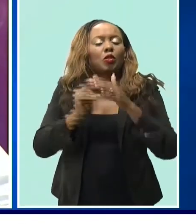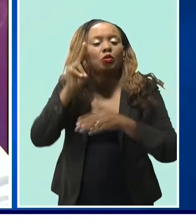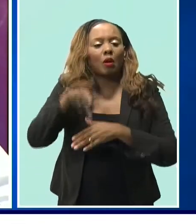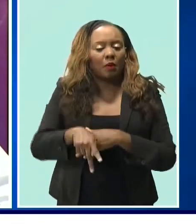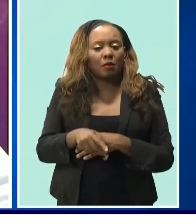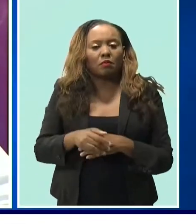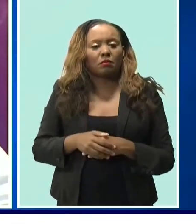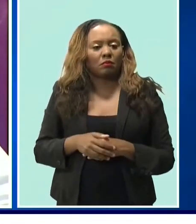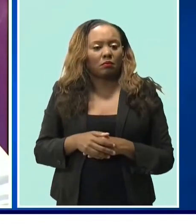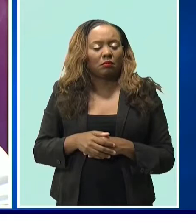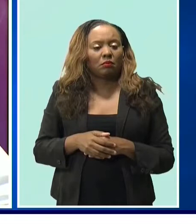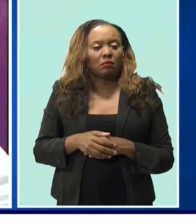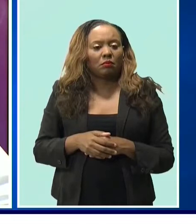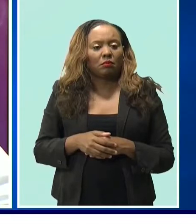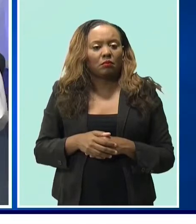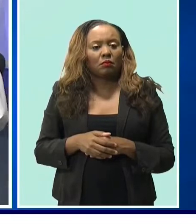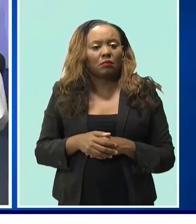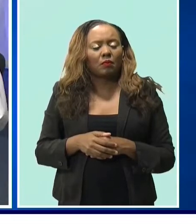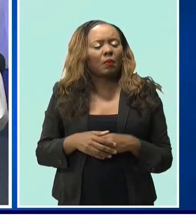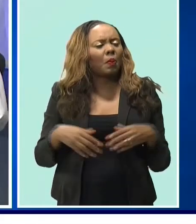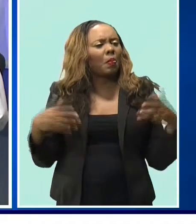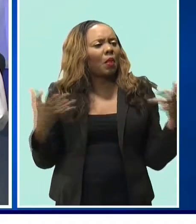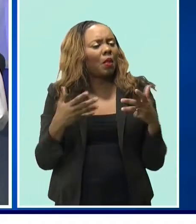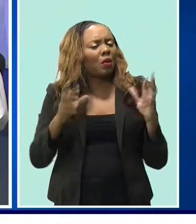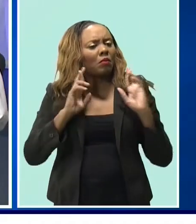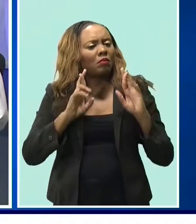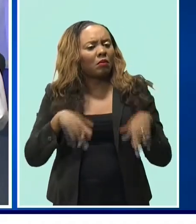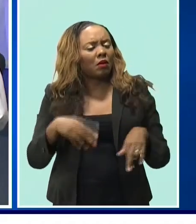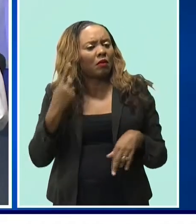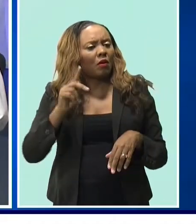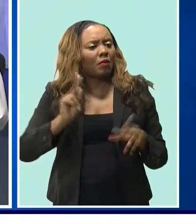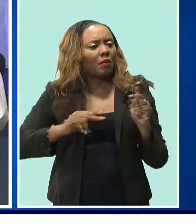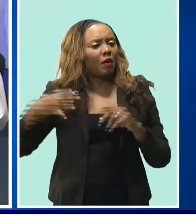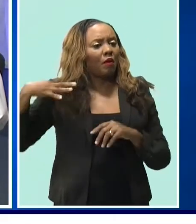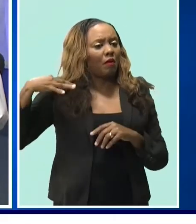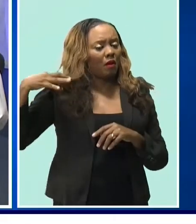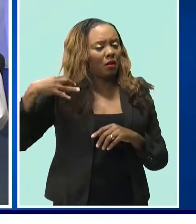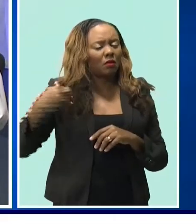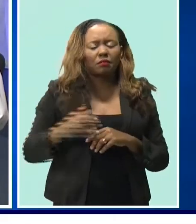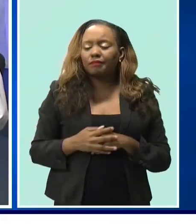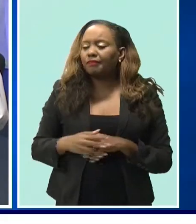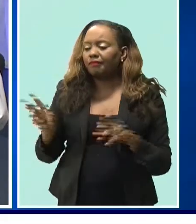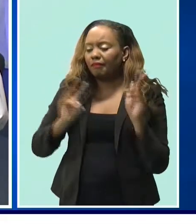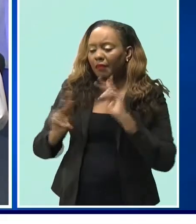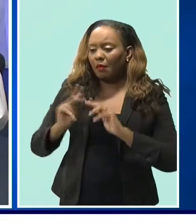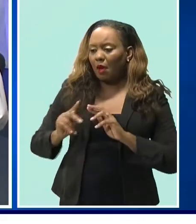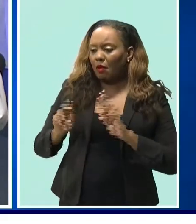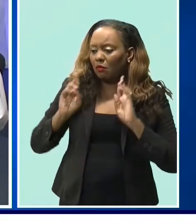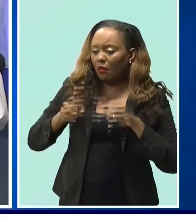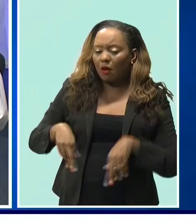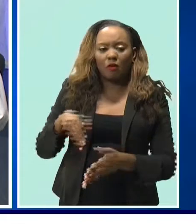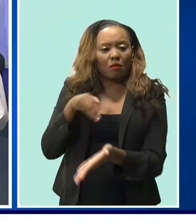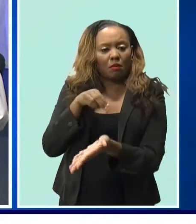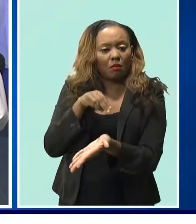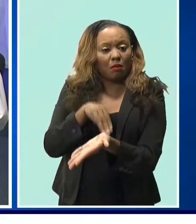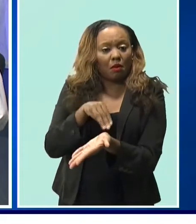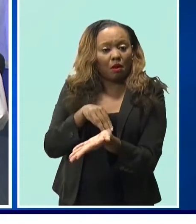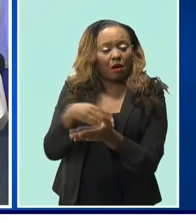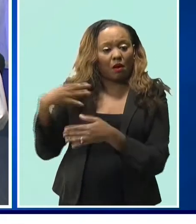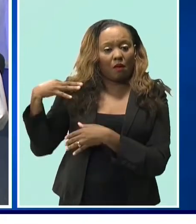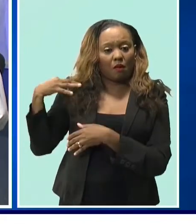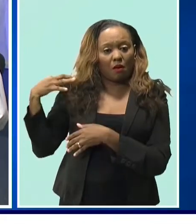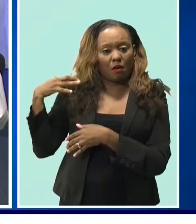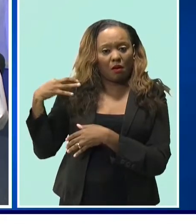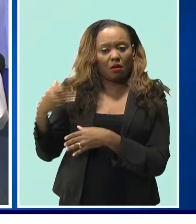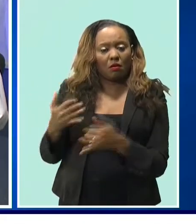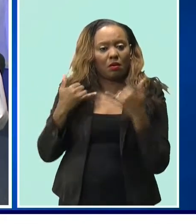you quick, what was the response to the call for volunteers? We've had a positive response to the call for medical volunteers, and we are restricting that